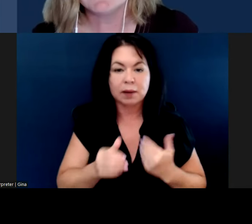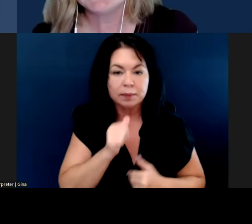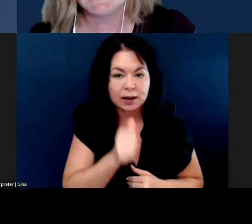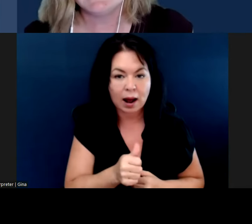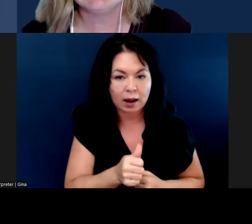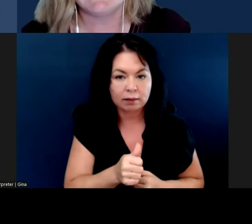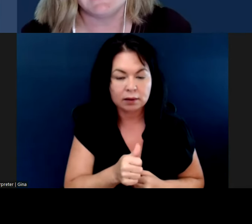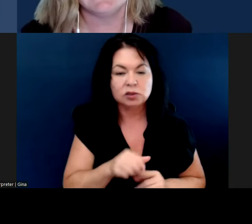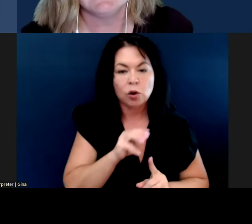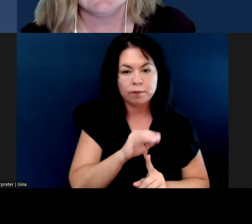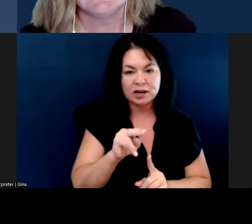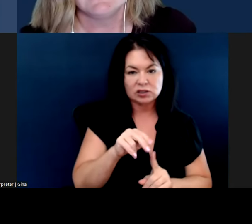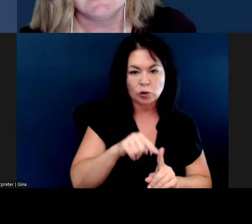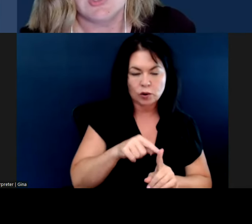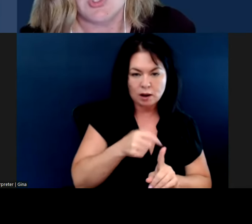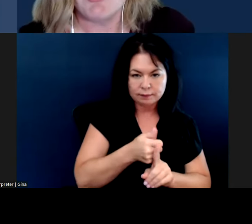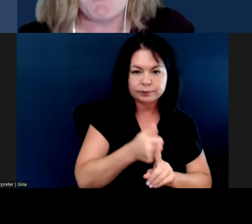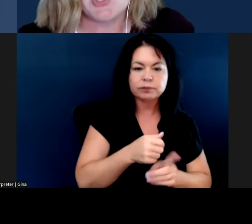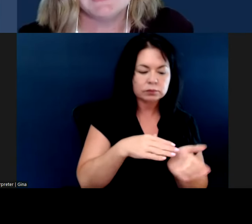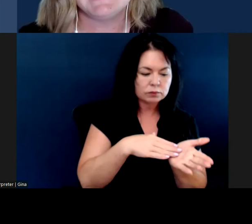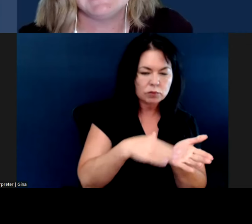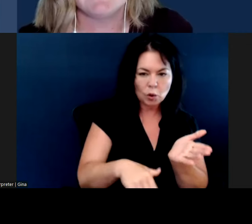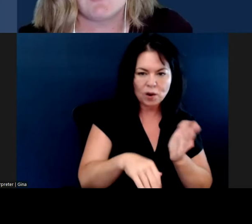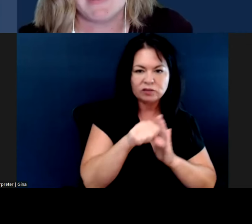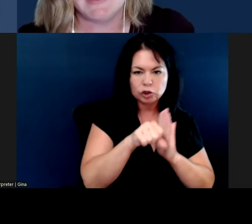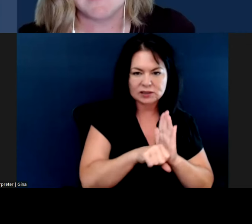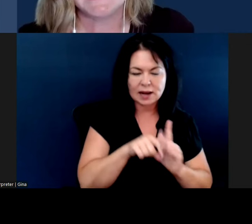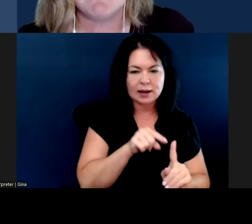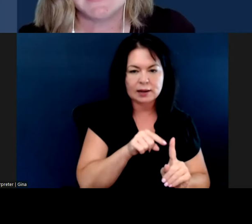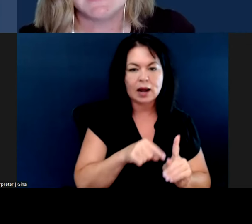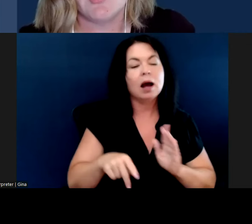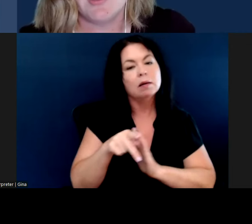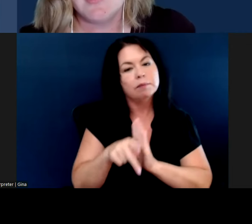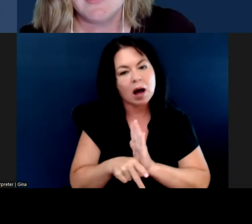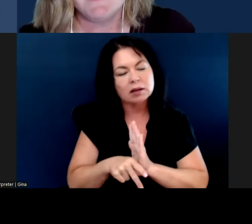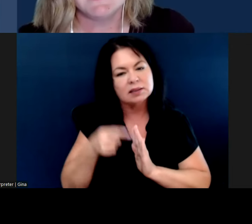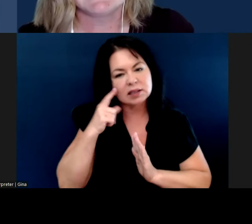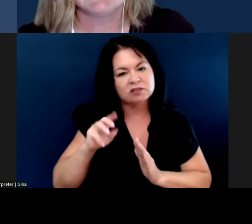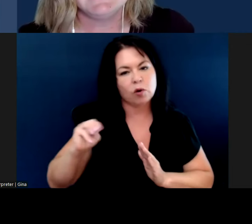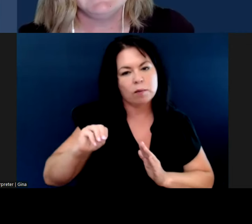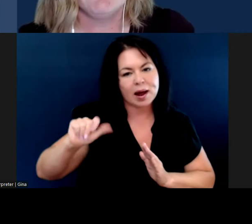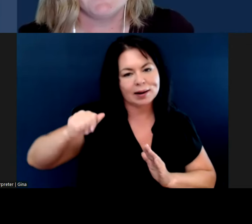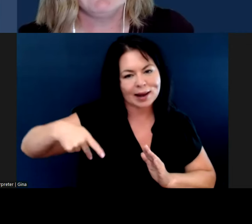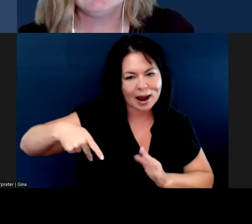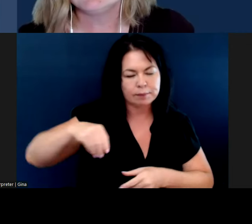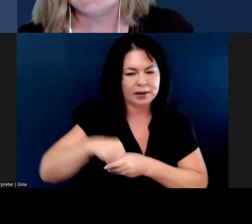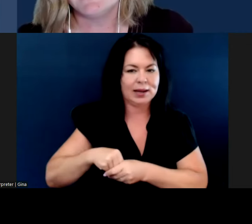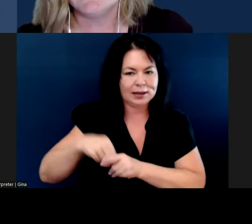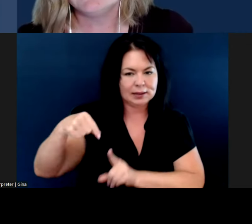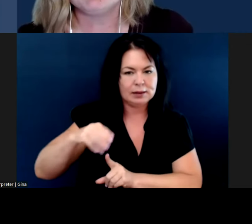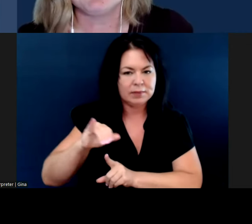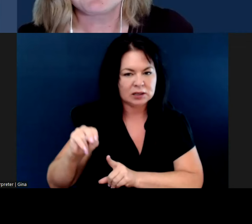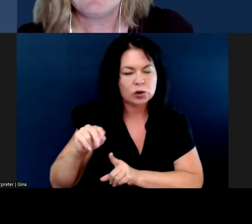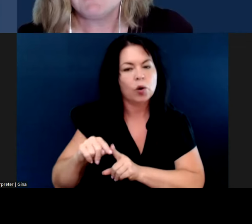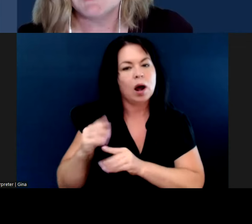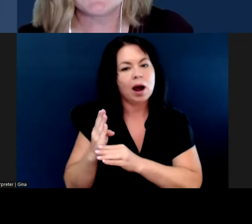a waiver state, is that the policies for Medigaps in Minnesota, they exceed the federal